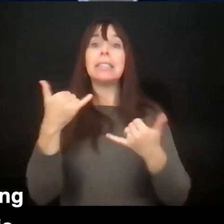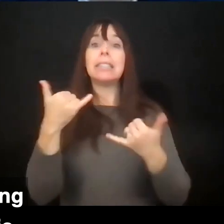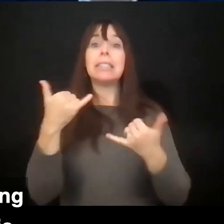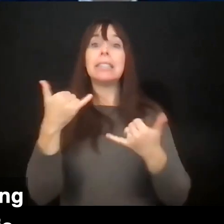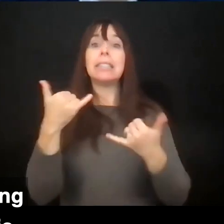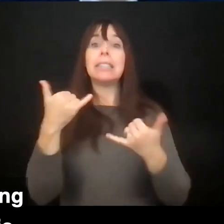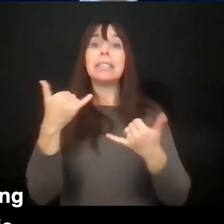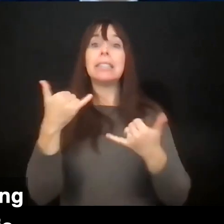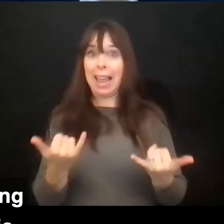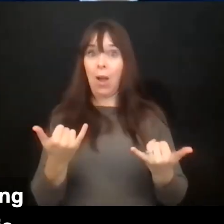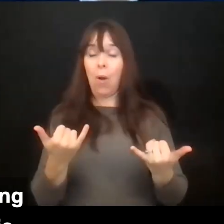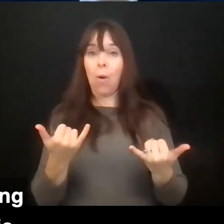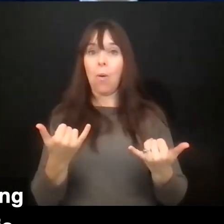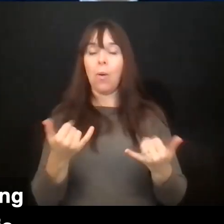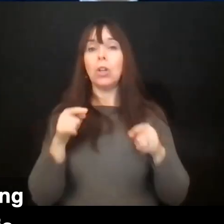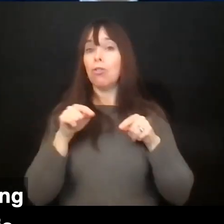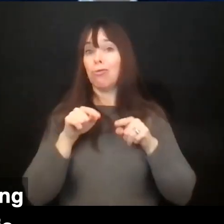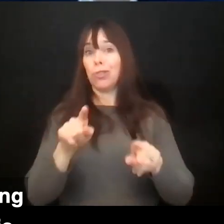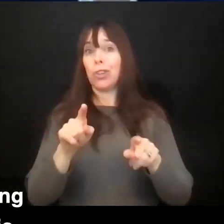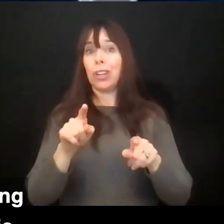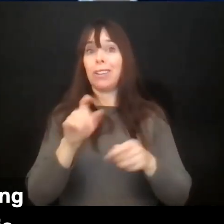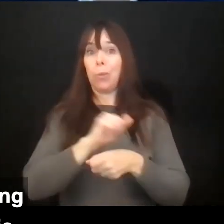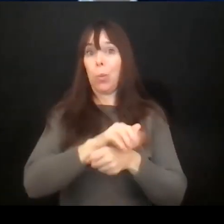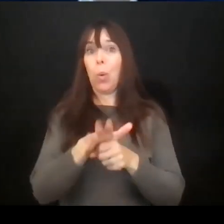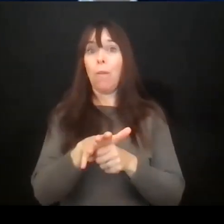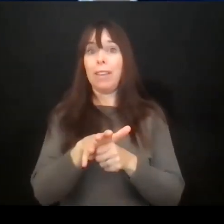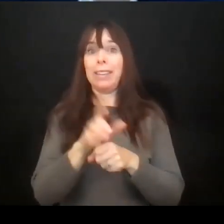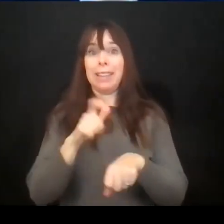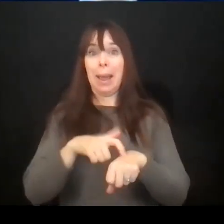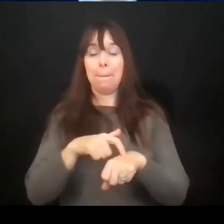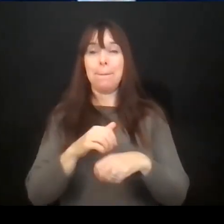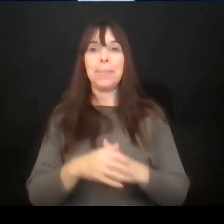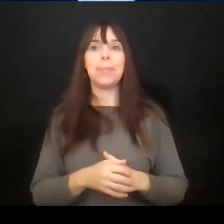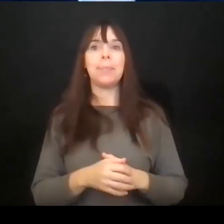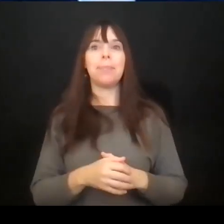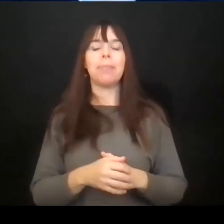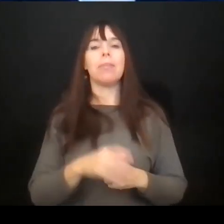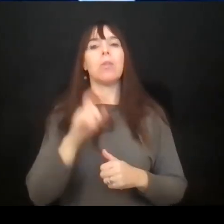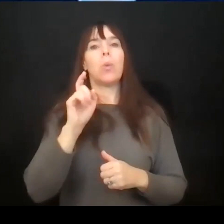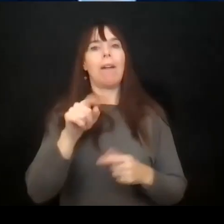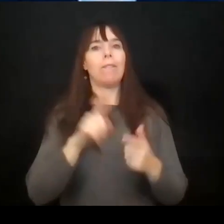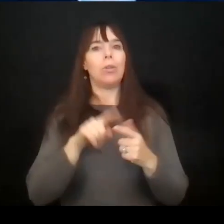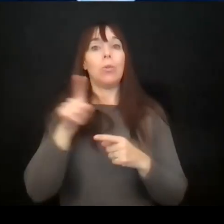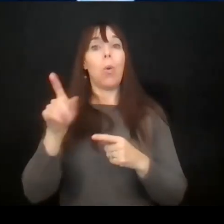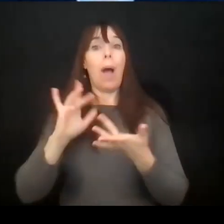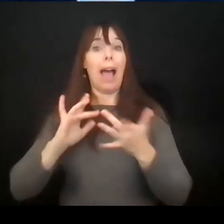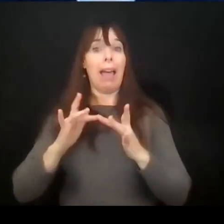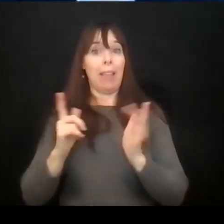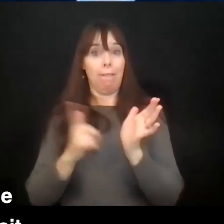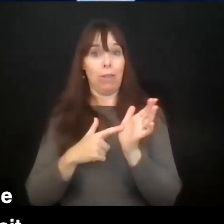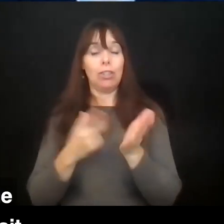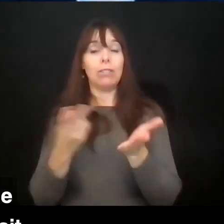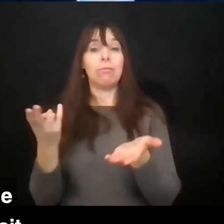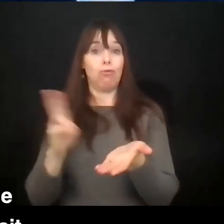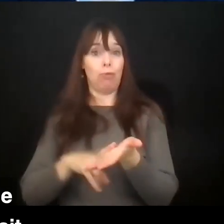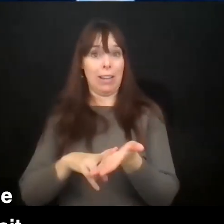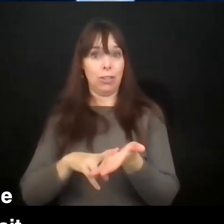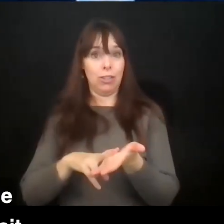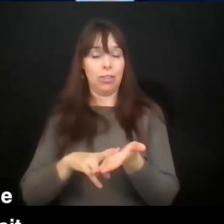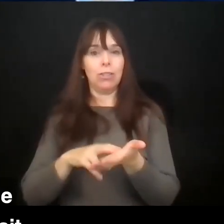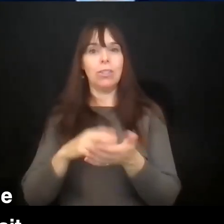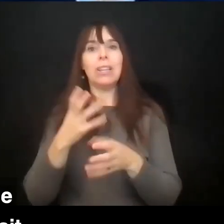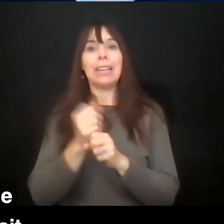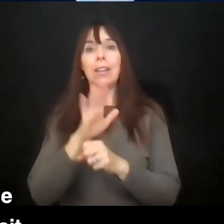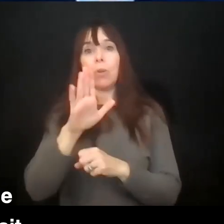open during this COVID pandemic. You have to go online to register for the date